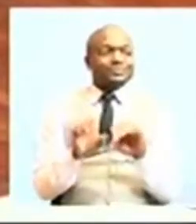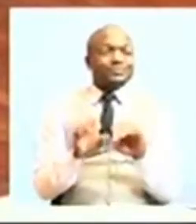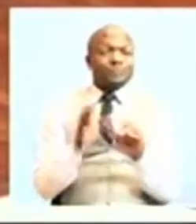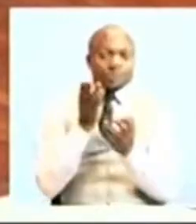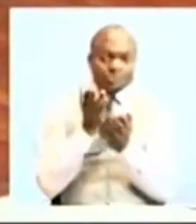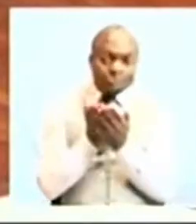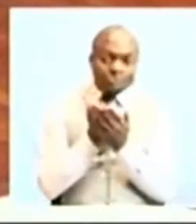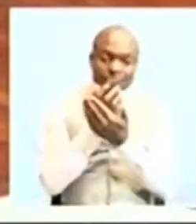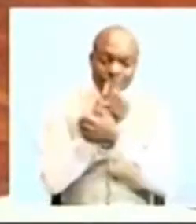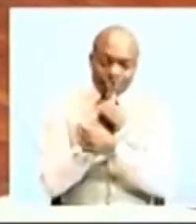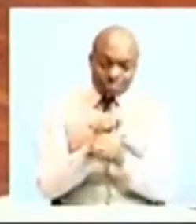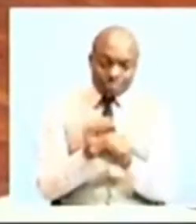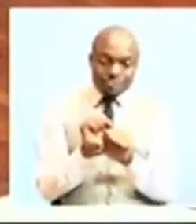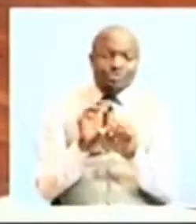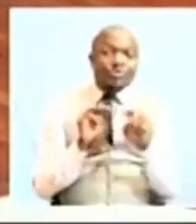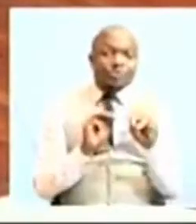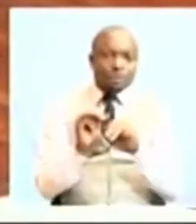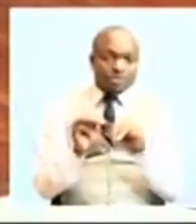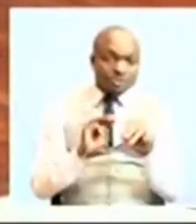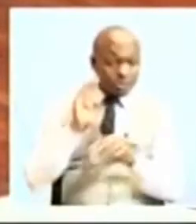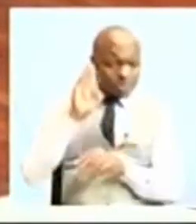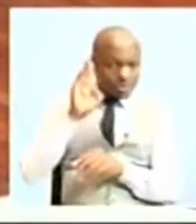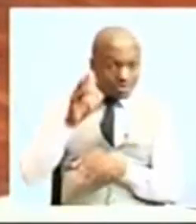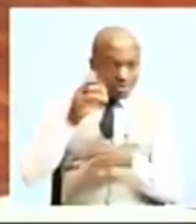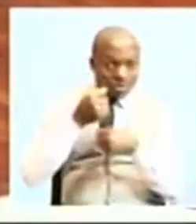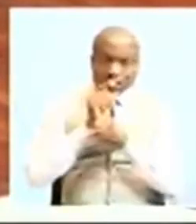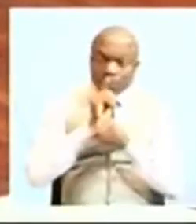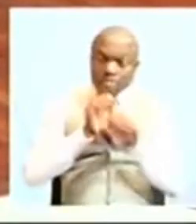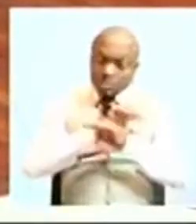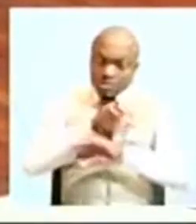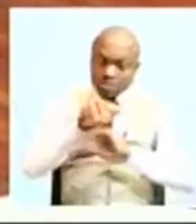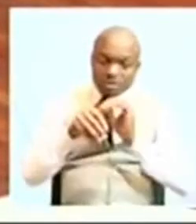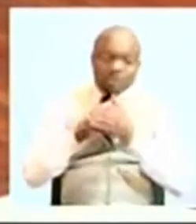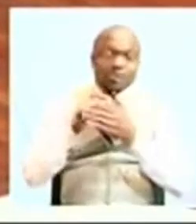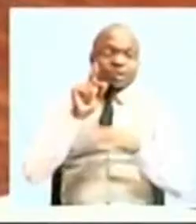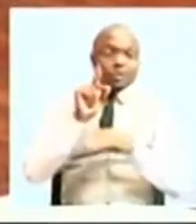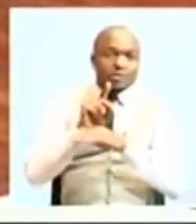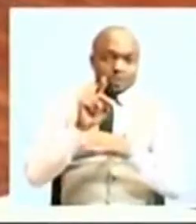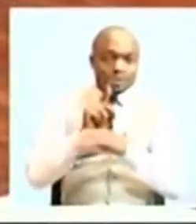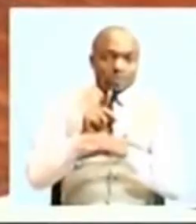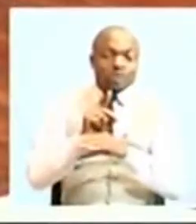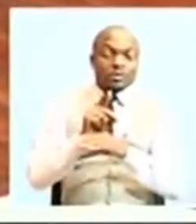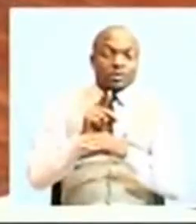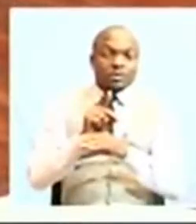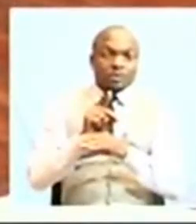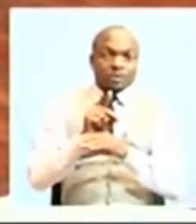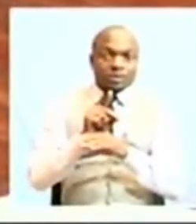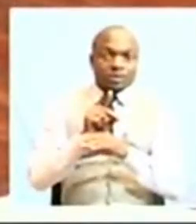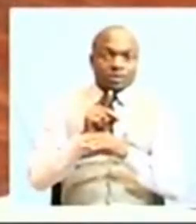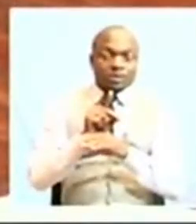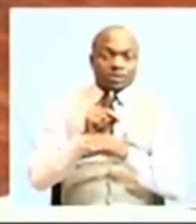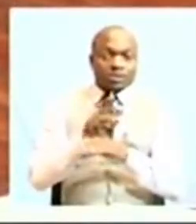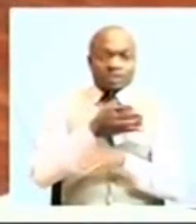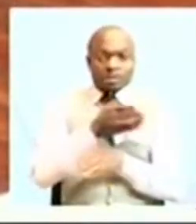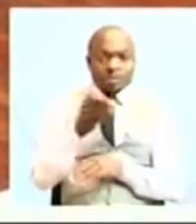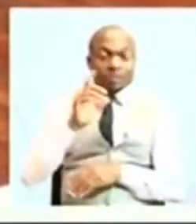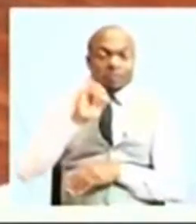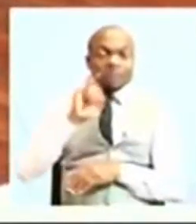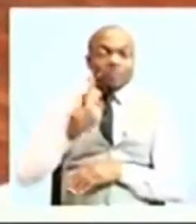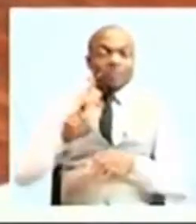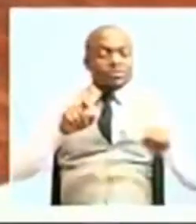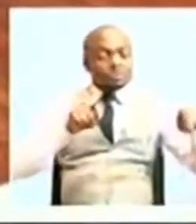Remedial measure. Management will ensure that going forward, all projects undertaken in similar soil type are adequately